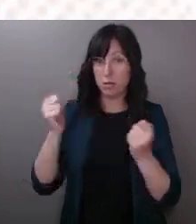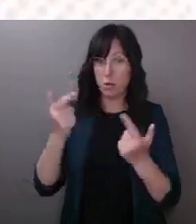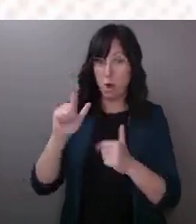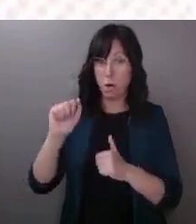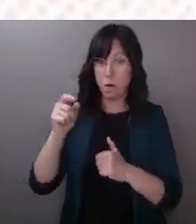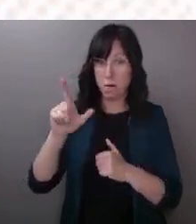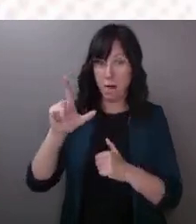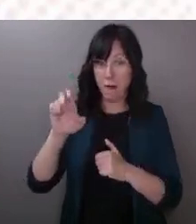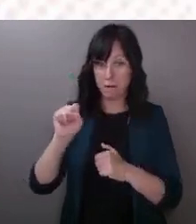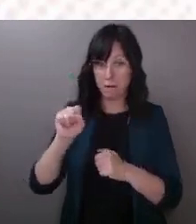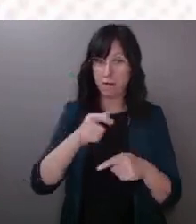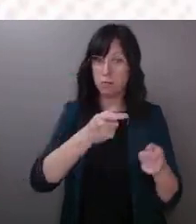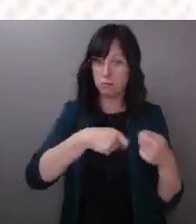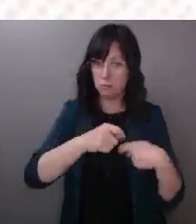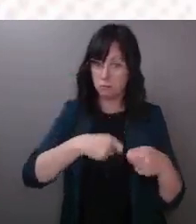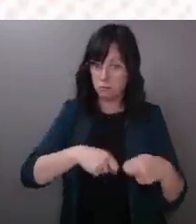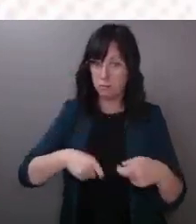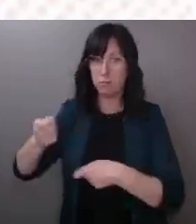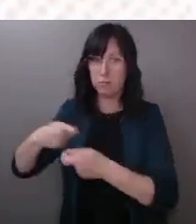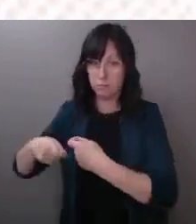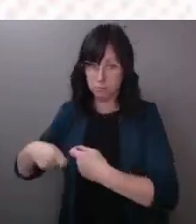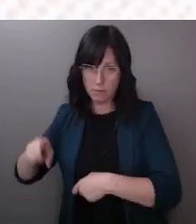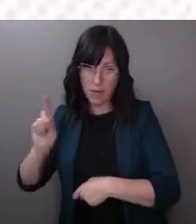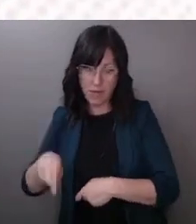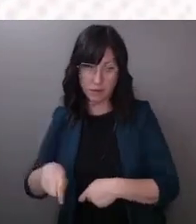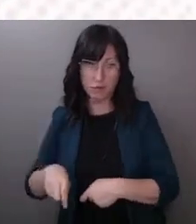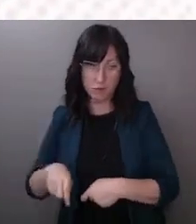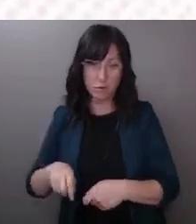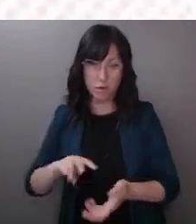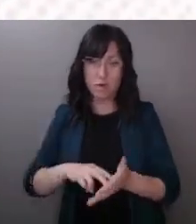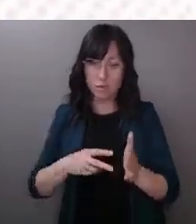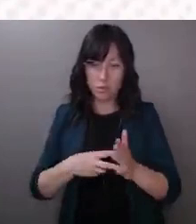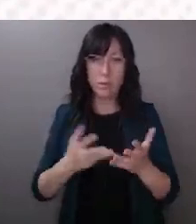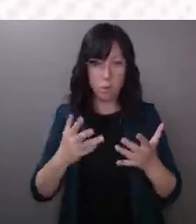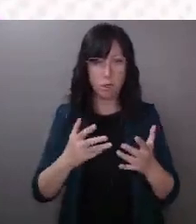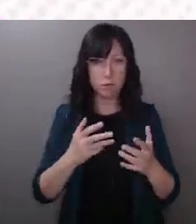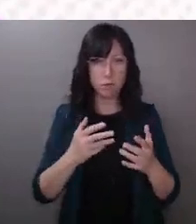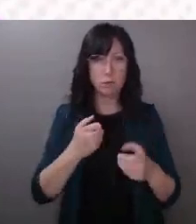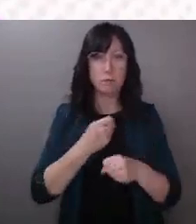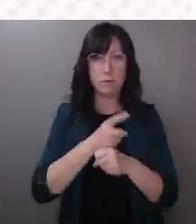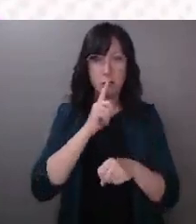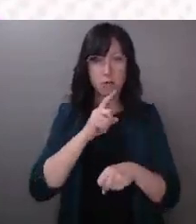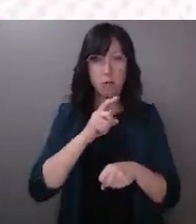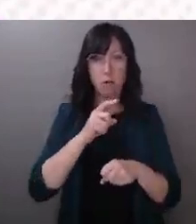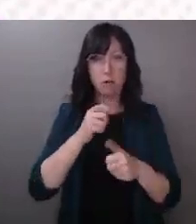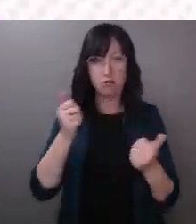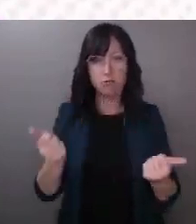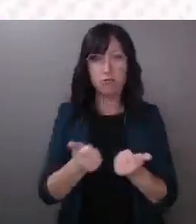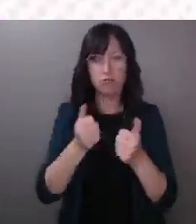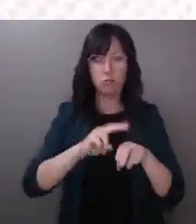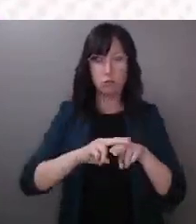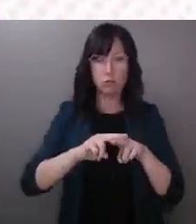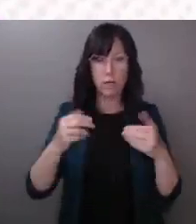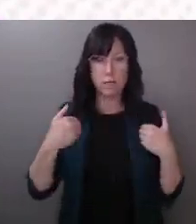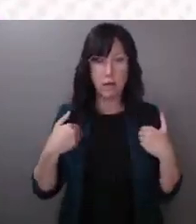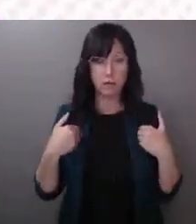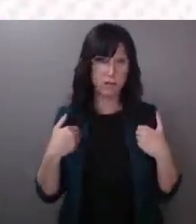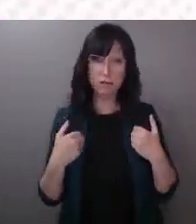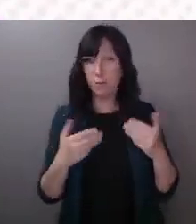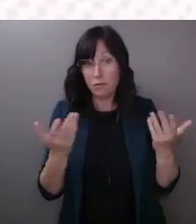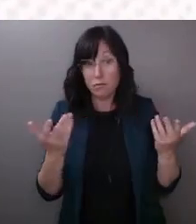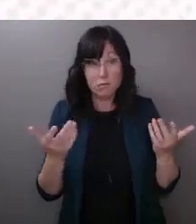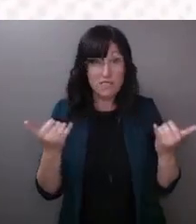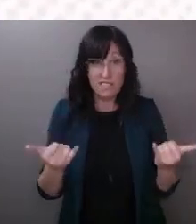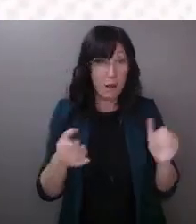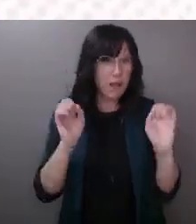So because of that, we want to be able to sustain the service. So we could easily today use